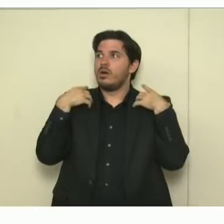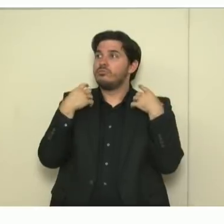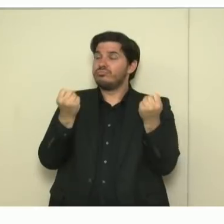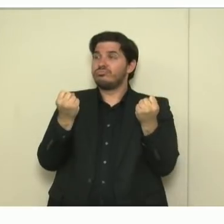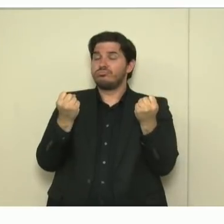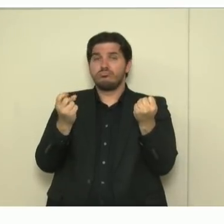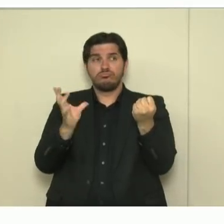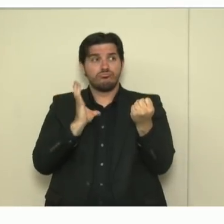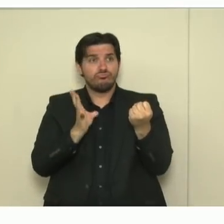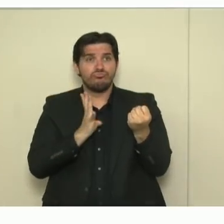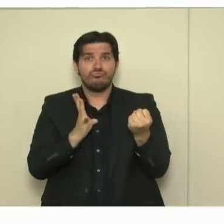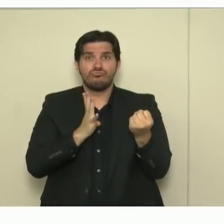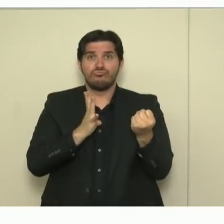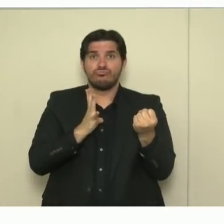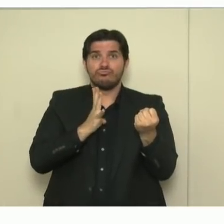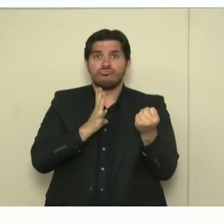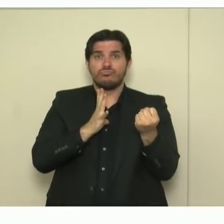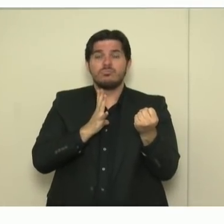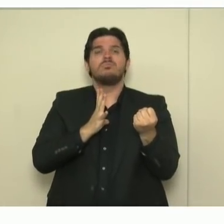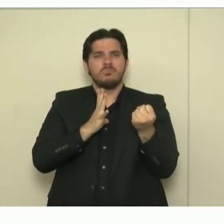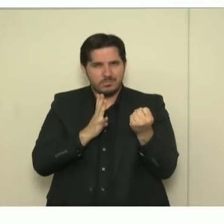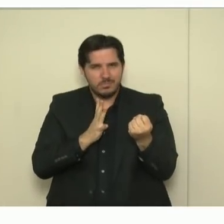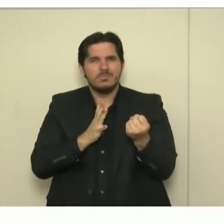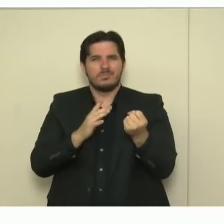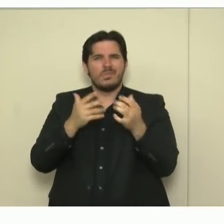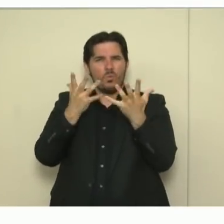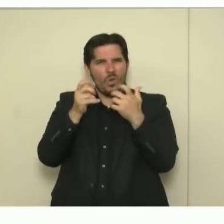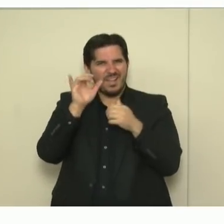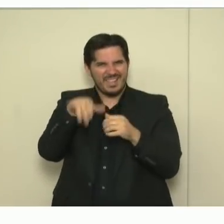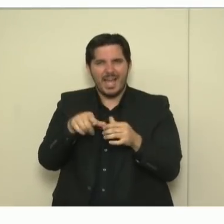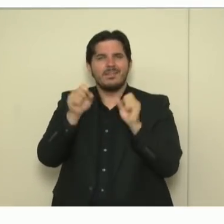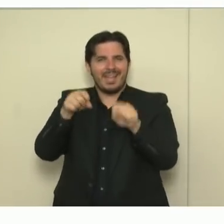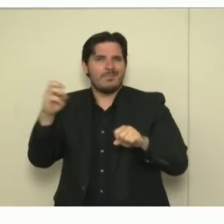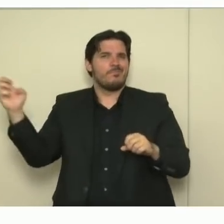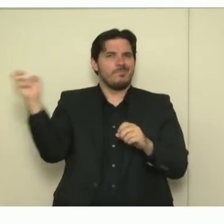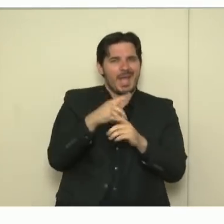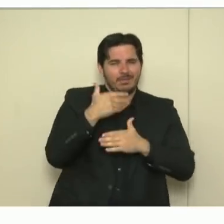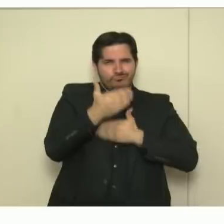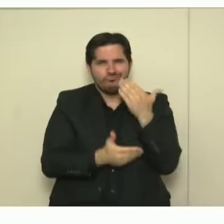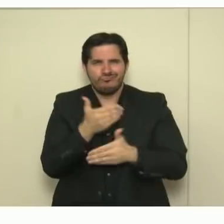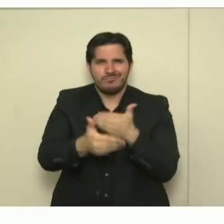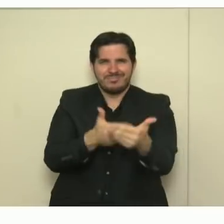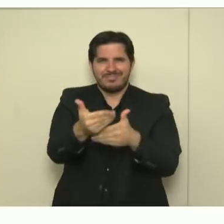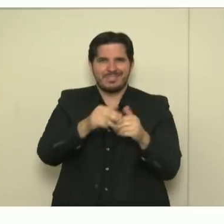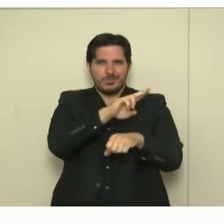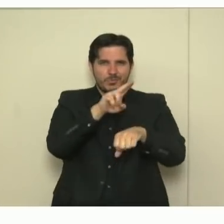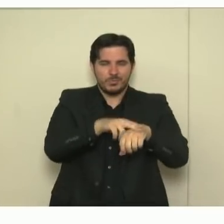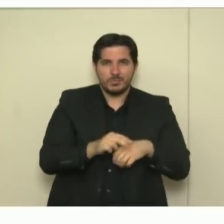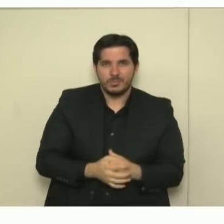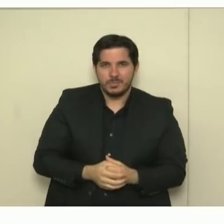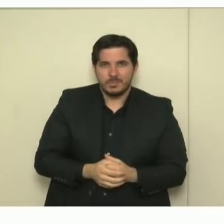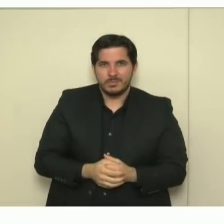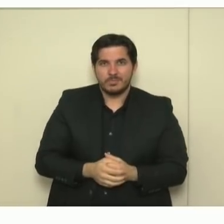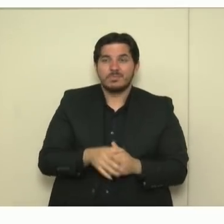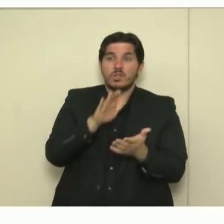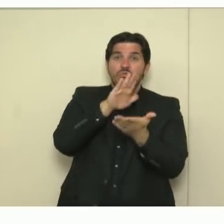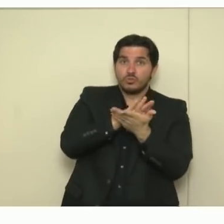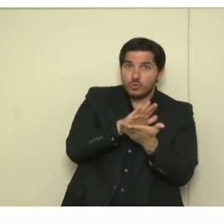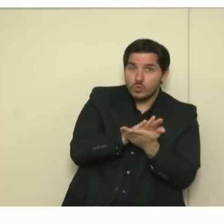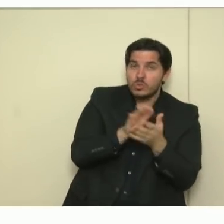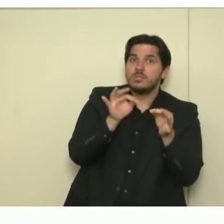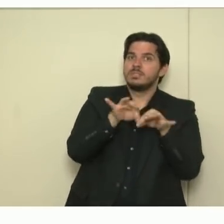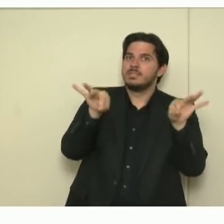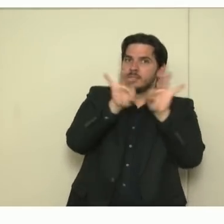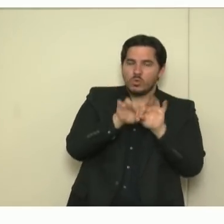have fevers, you don't have cough, and you don't have symptoms. So please make sure that you are checking those every day. I know schools are checking those every day, and